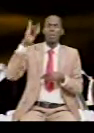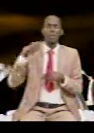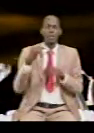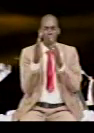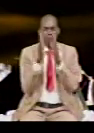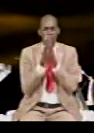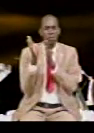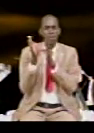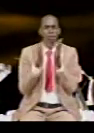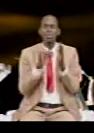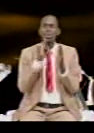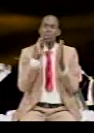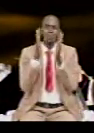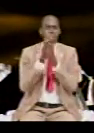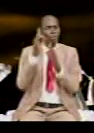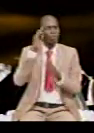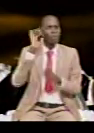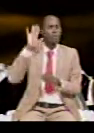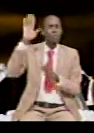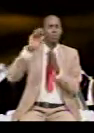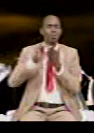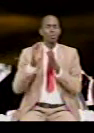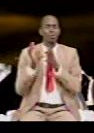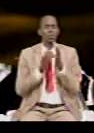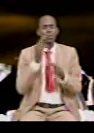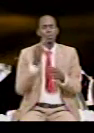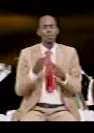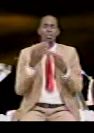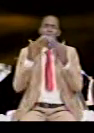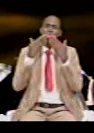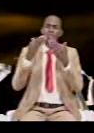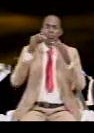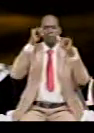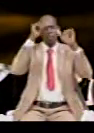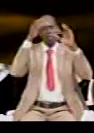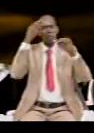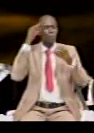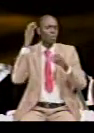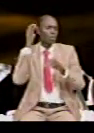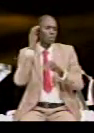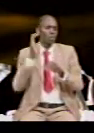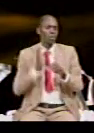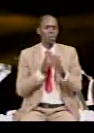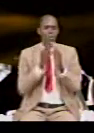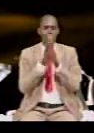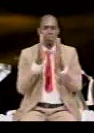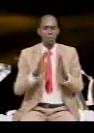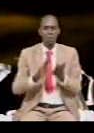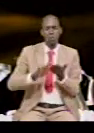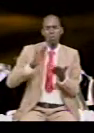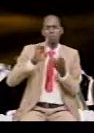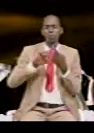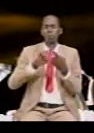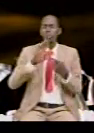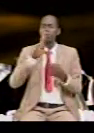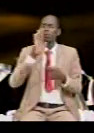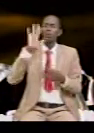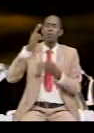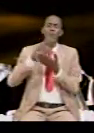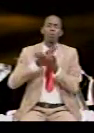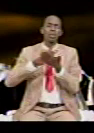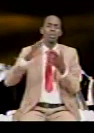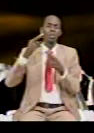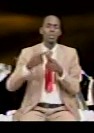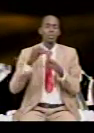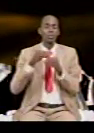own in Jesus' name. Thank you for answering our prayers. Glory be to your holy name. In Jesus'